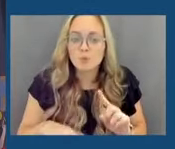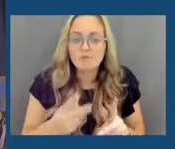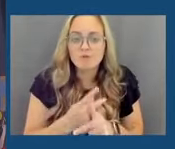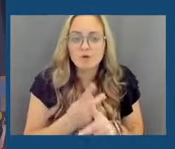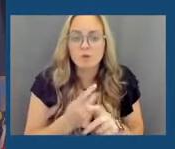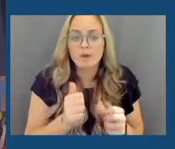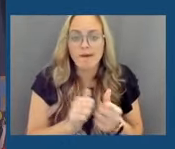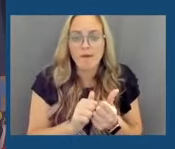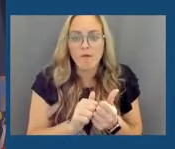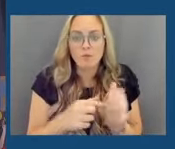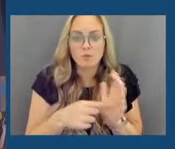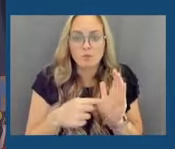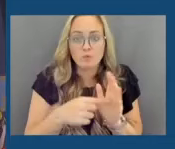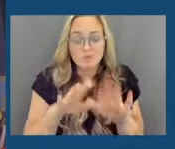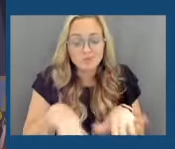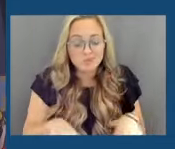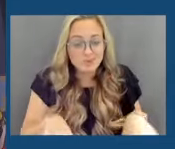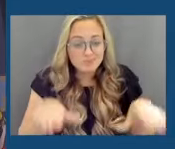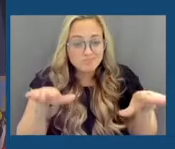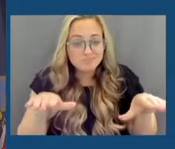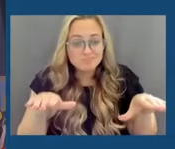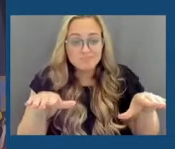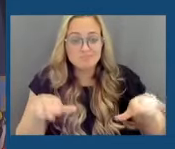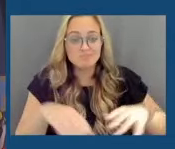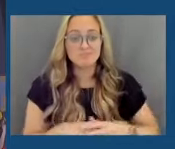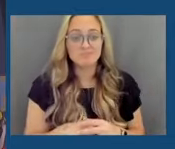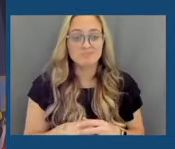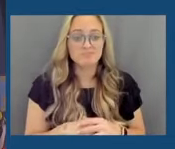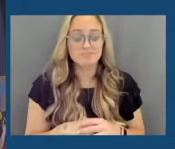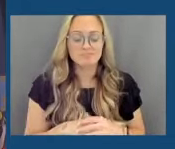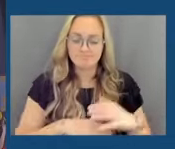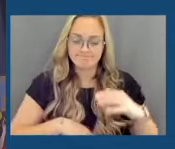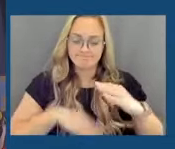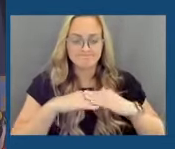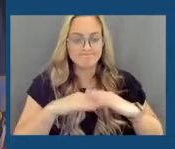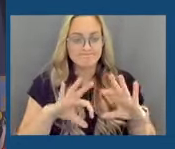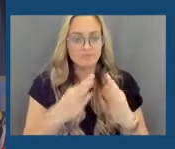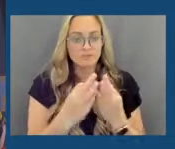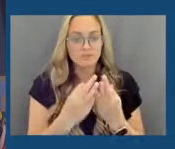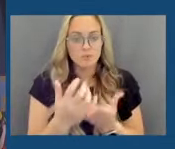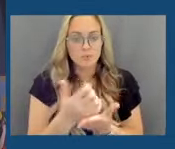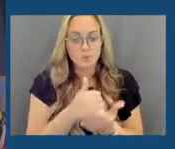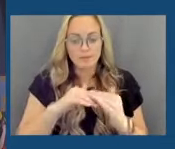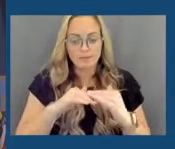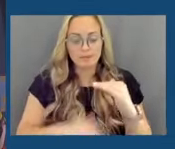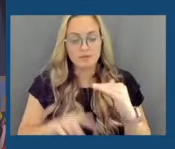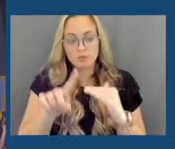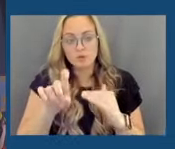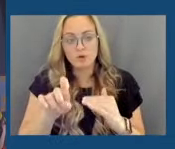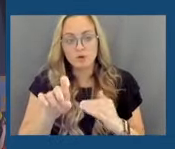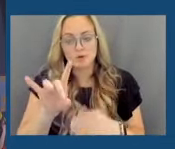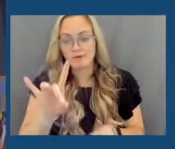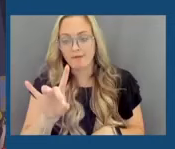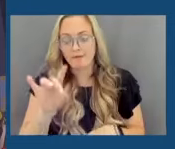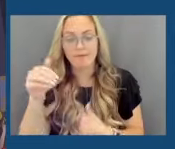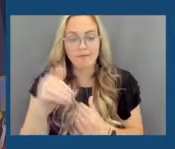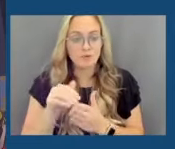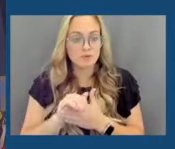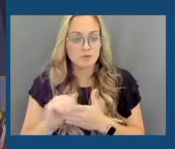that was affordable when I was starting out in my career. We capped it for families earning less than $108,000